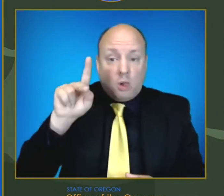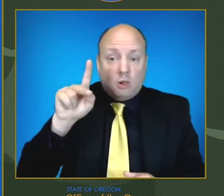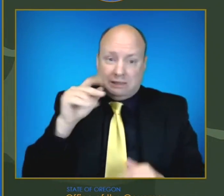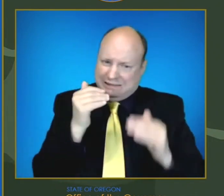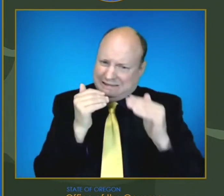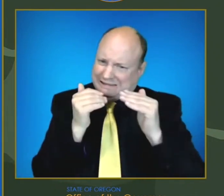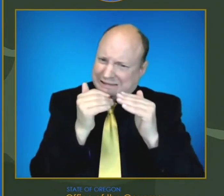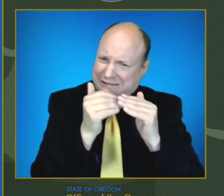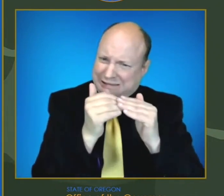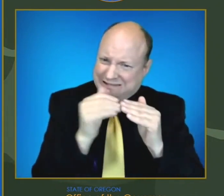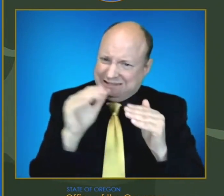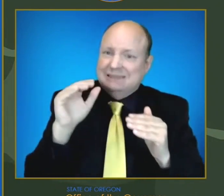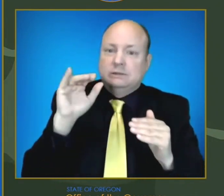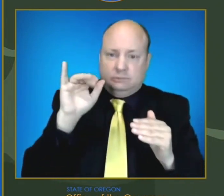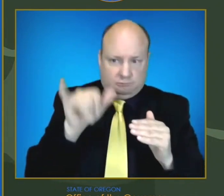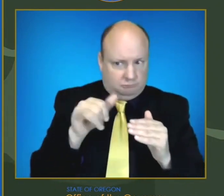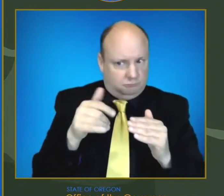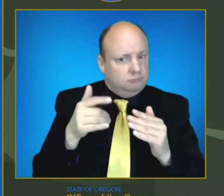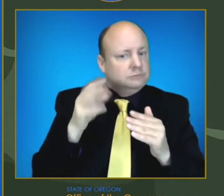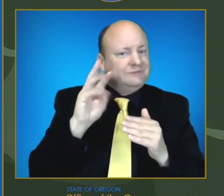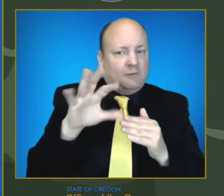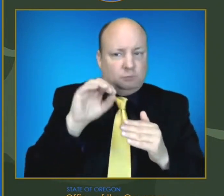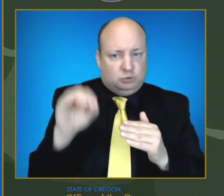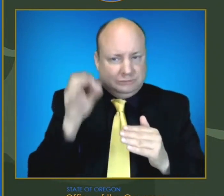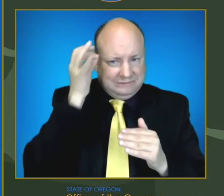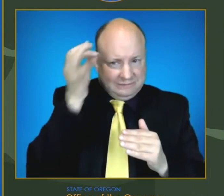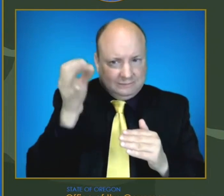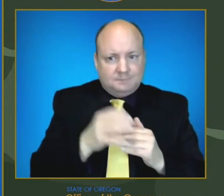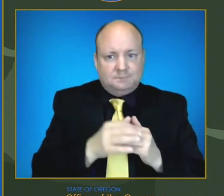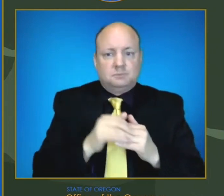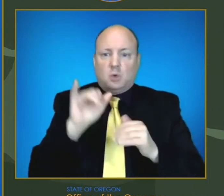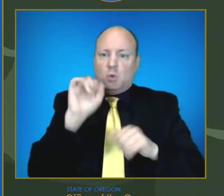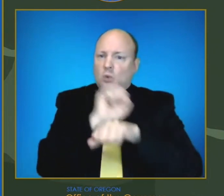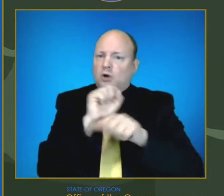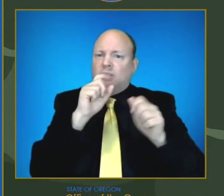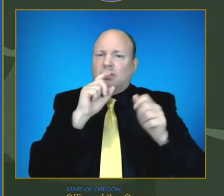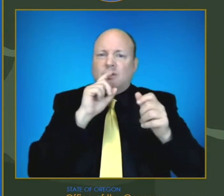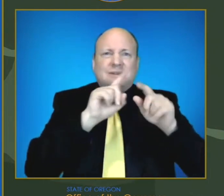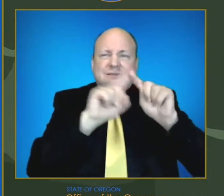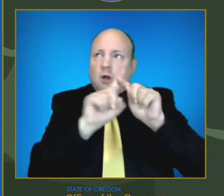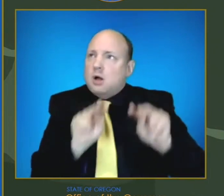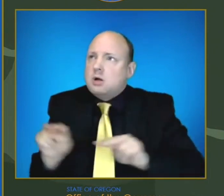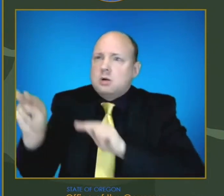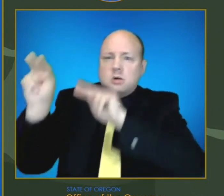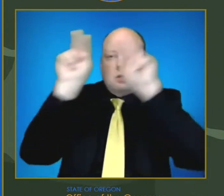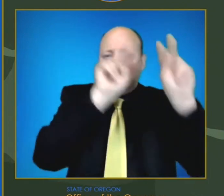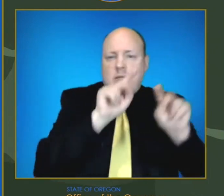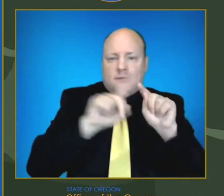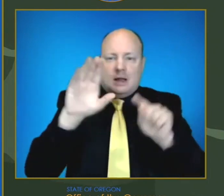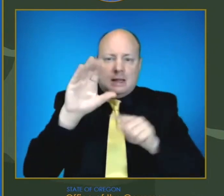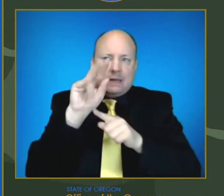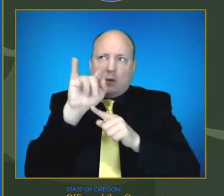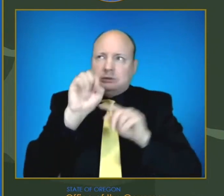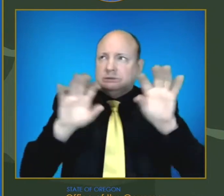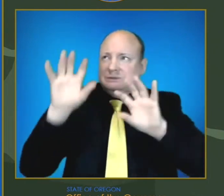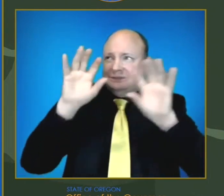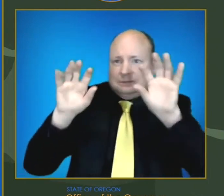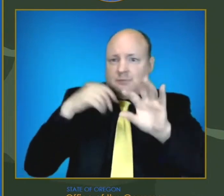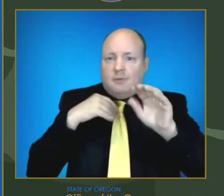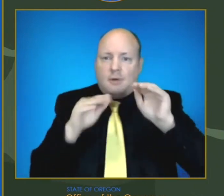these counties and every other county in Oregon to support their equity plans and help them reach the 65% target to move to low